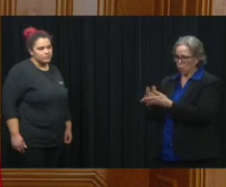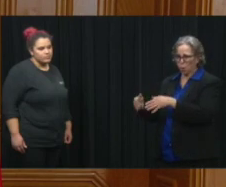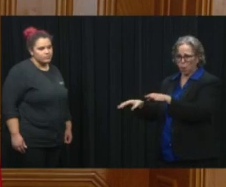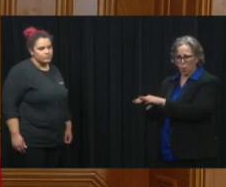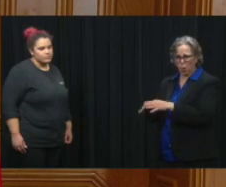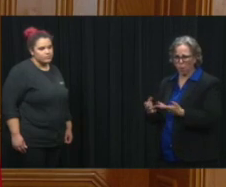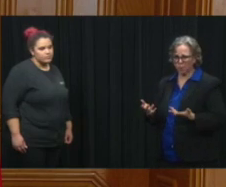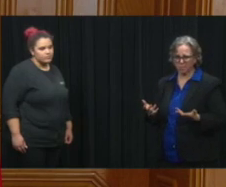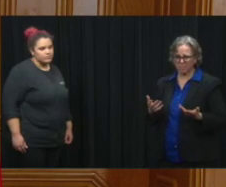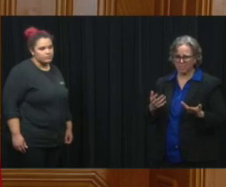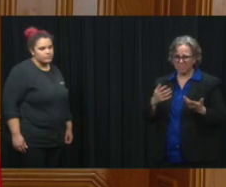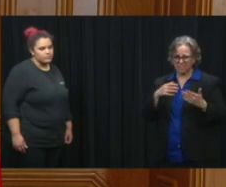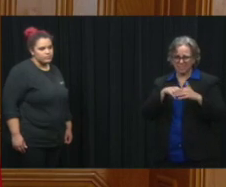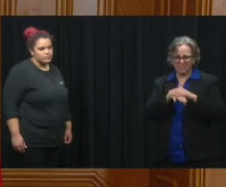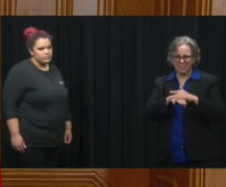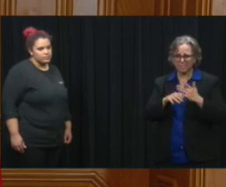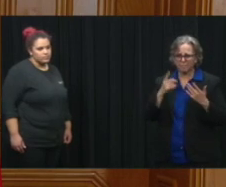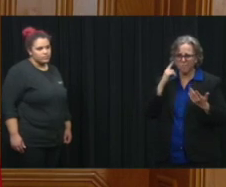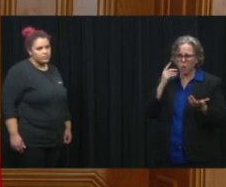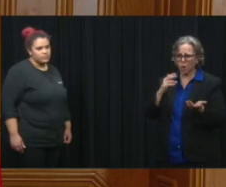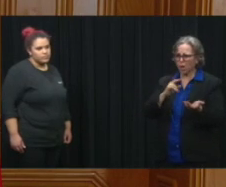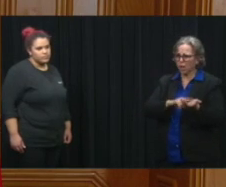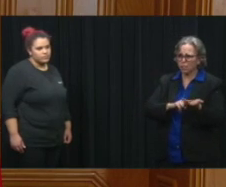access to nursing homes.